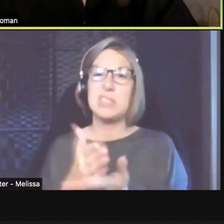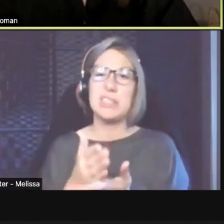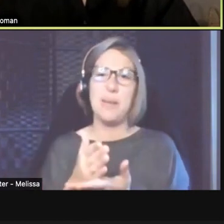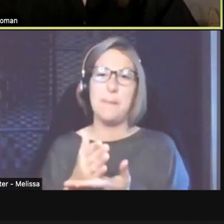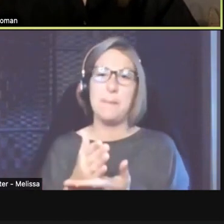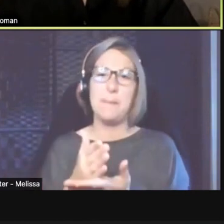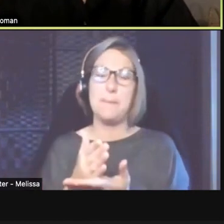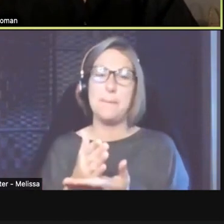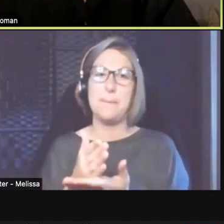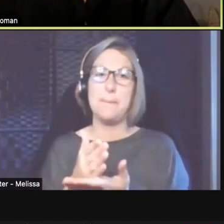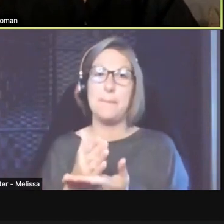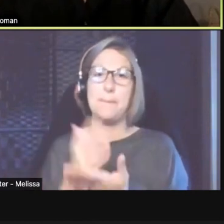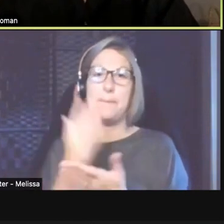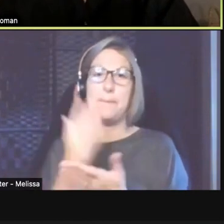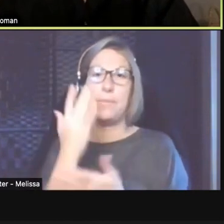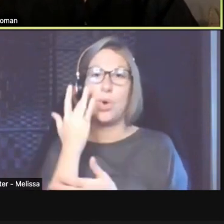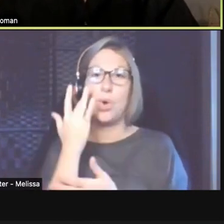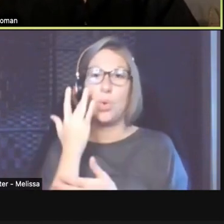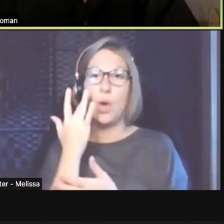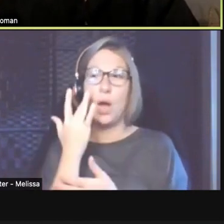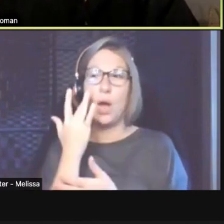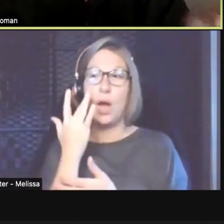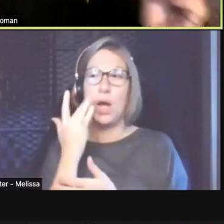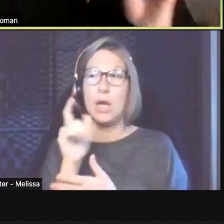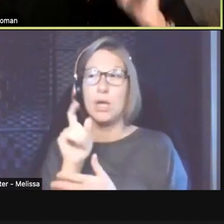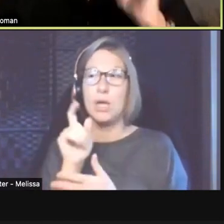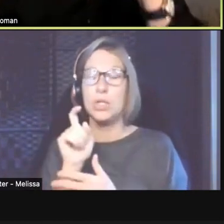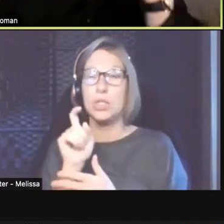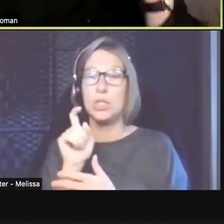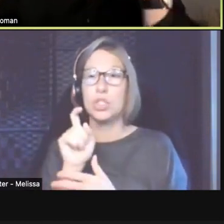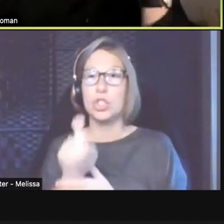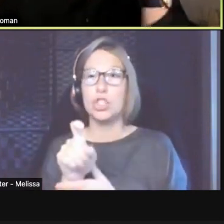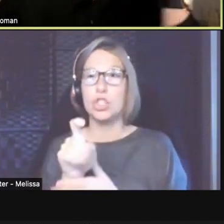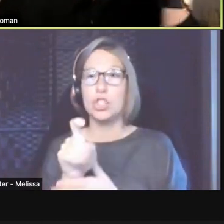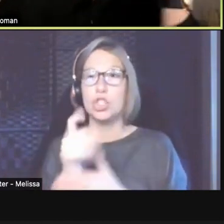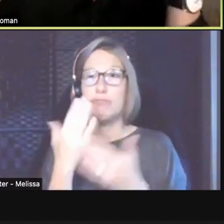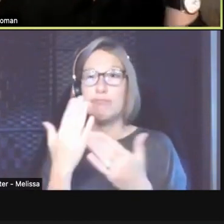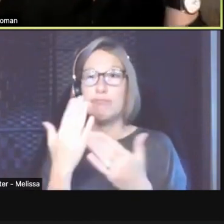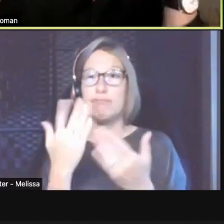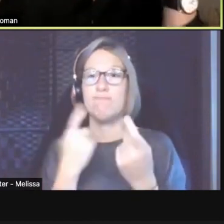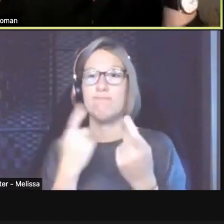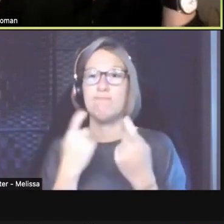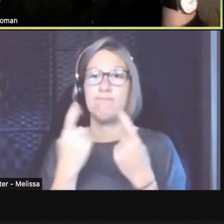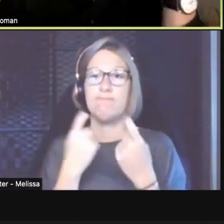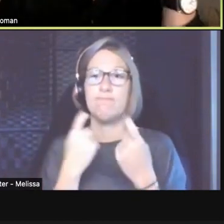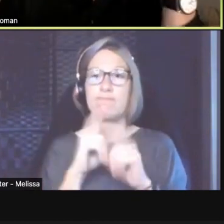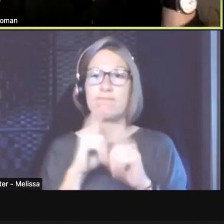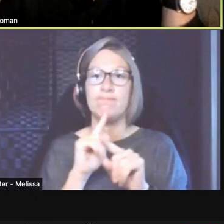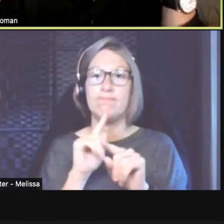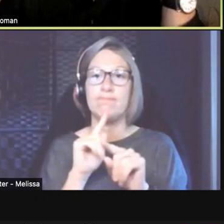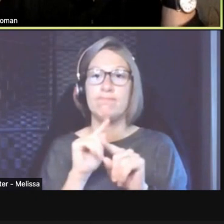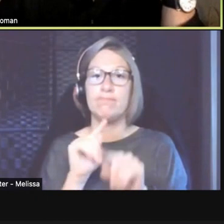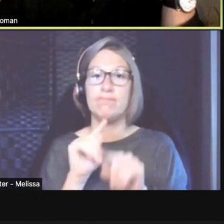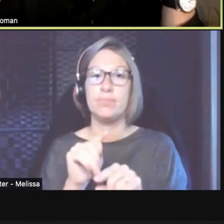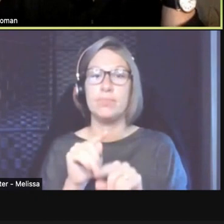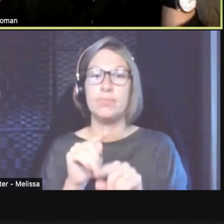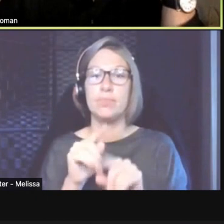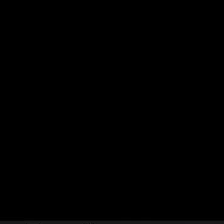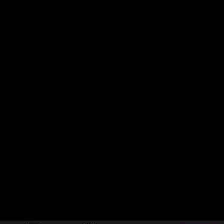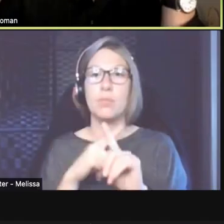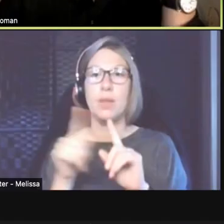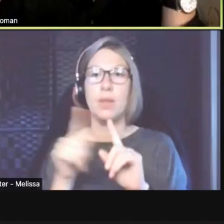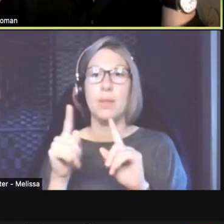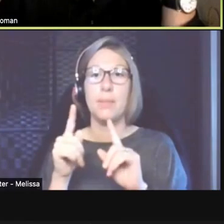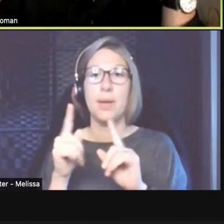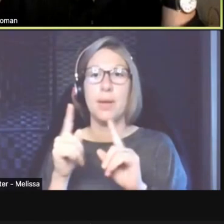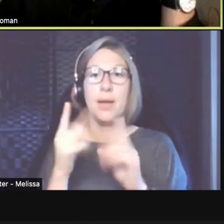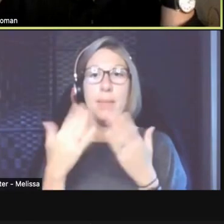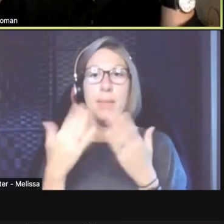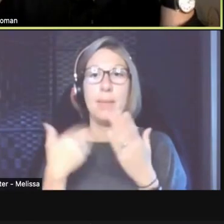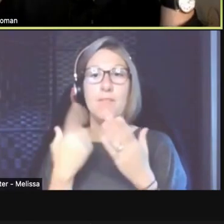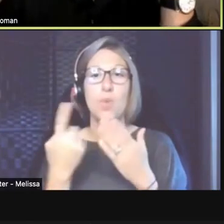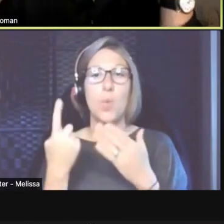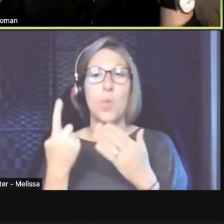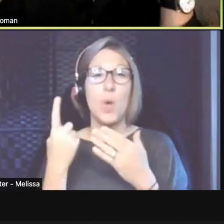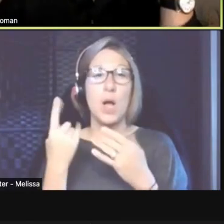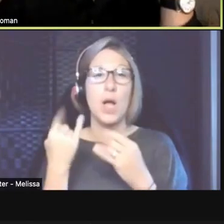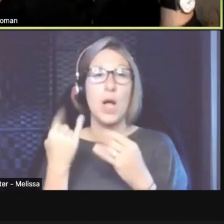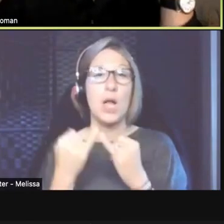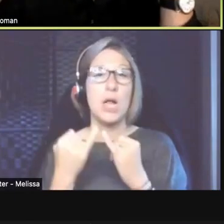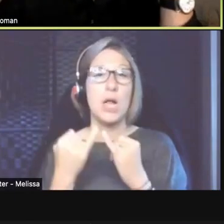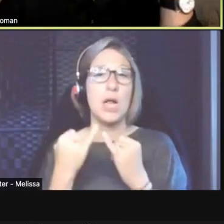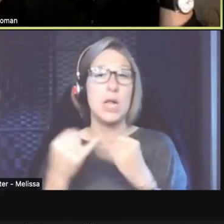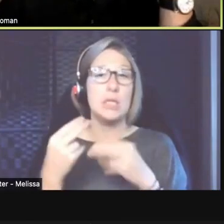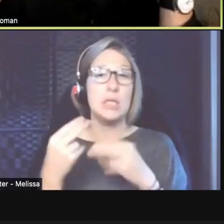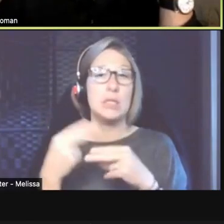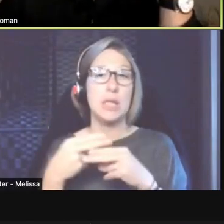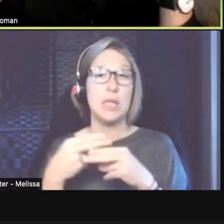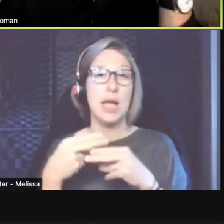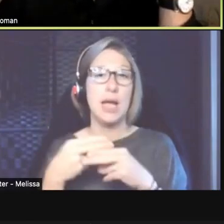think, because I should stop and let questions happen. But I think I might have one concluding slide here. Oh,